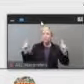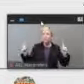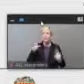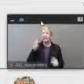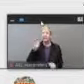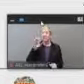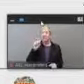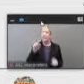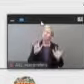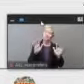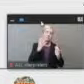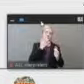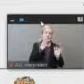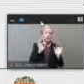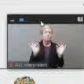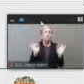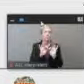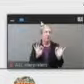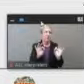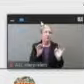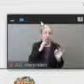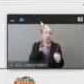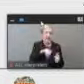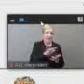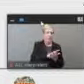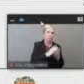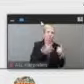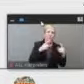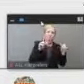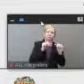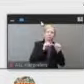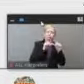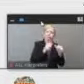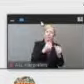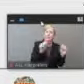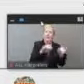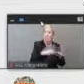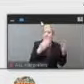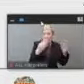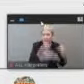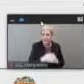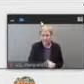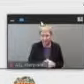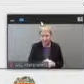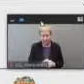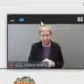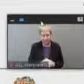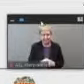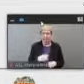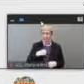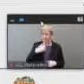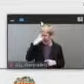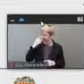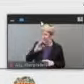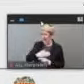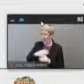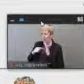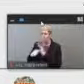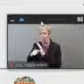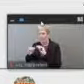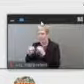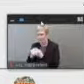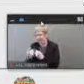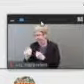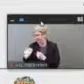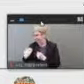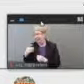critical to it being successful. And I think that actually in our modeling team in